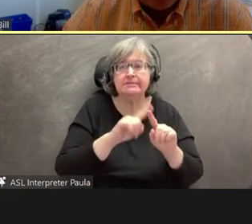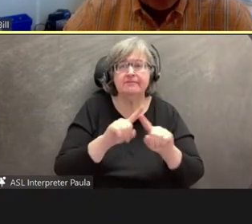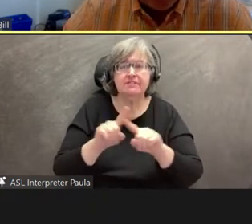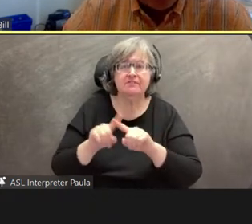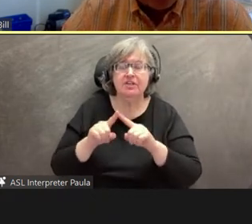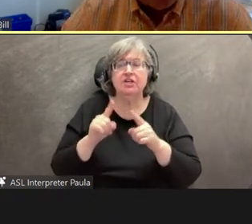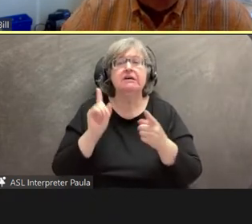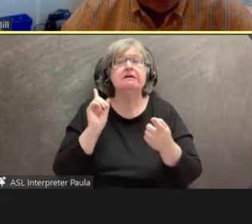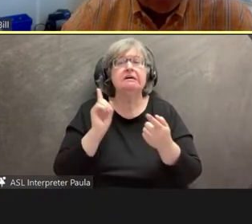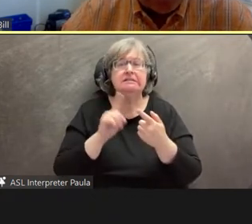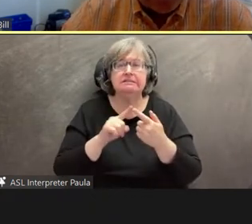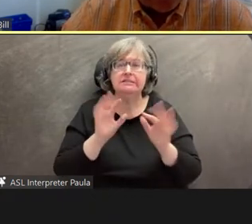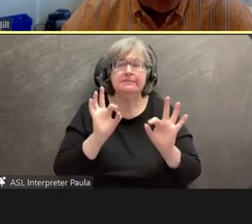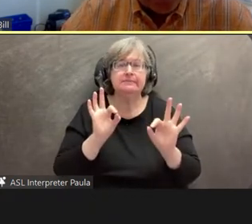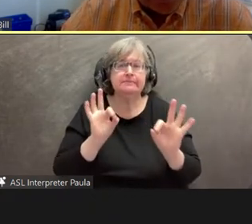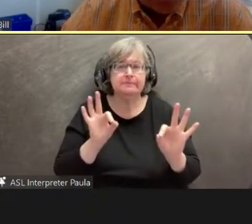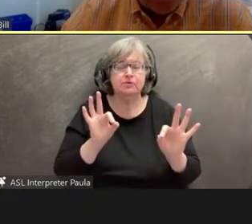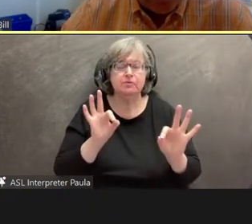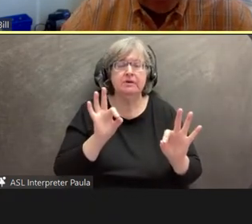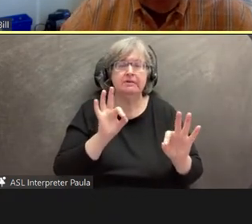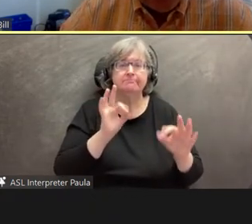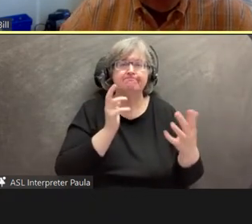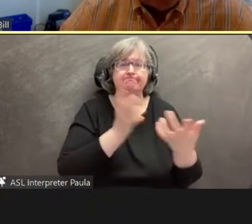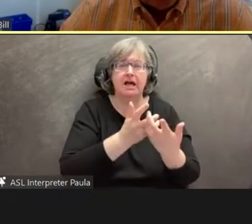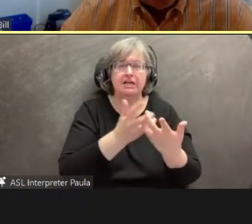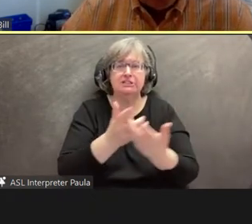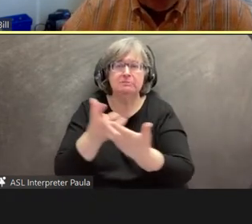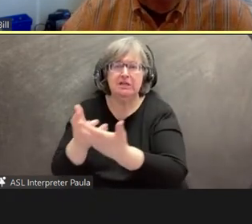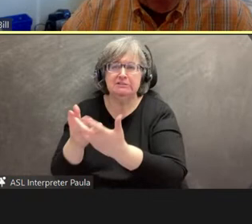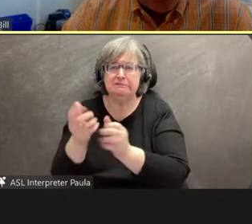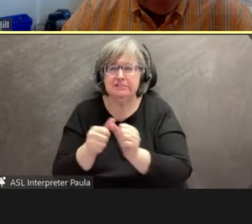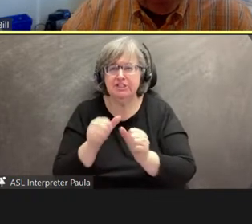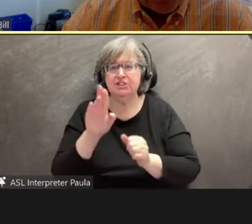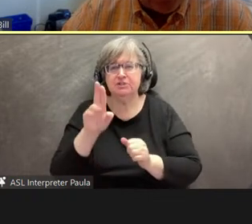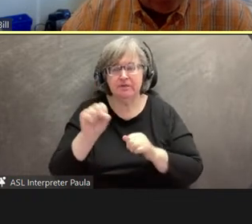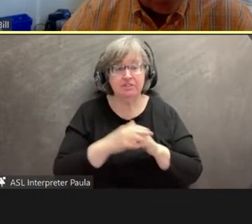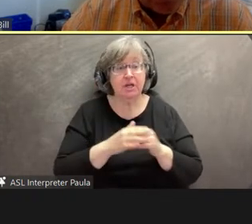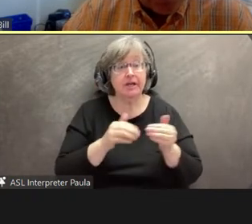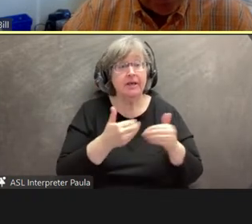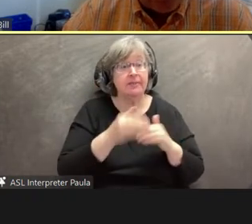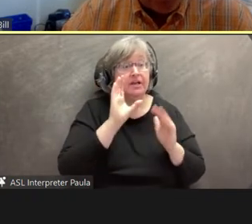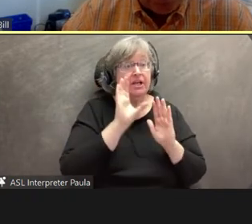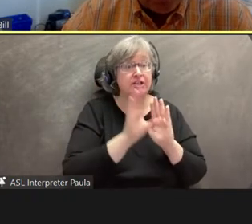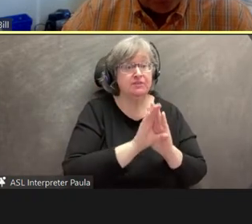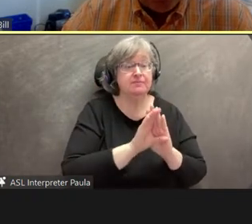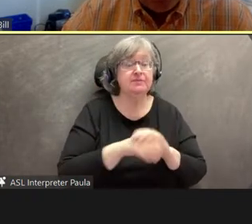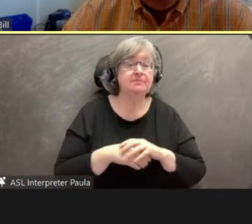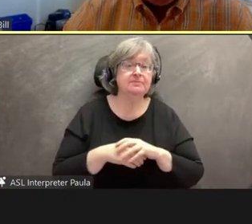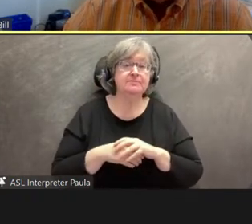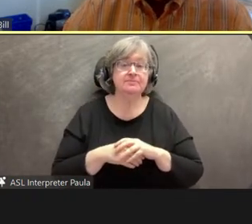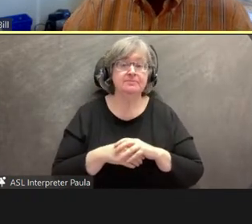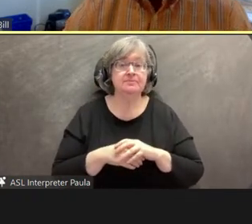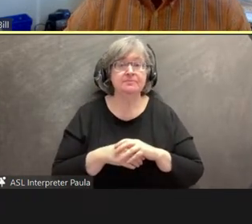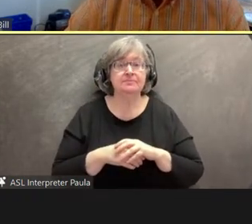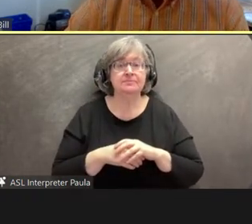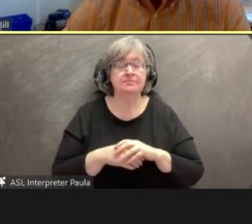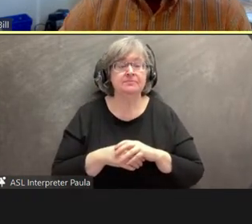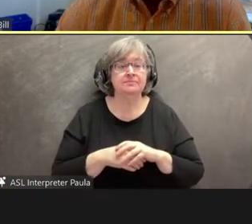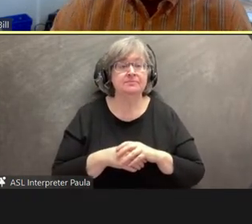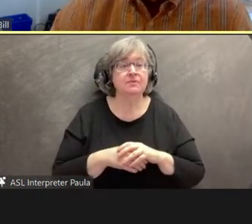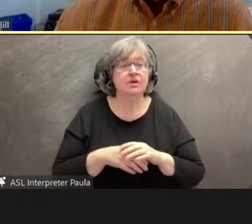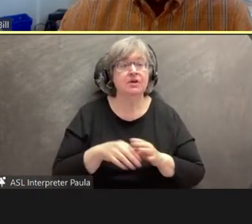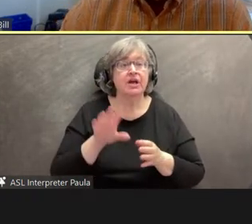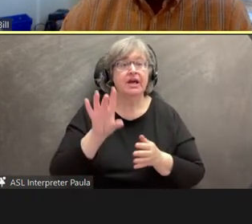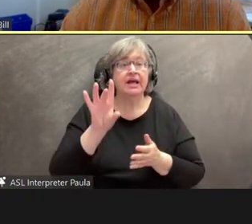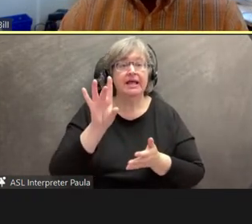kind of get it right on every bus. If you go to the next picture, this is on the